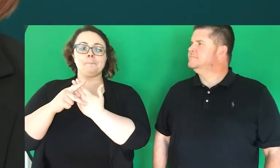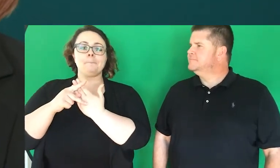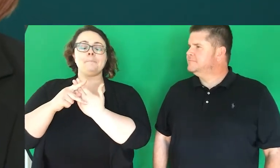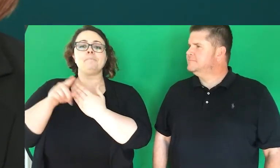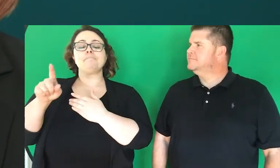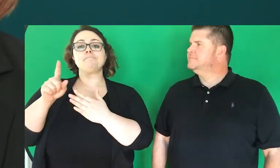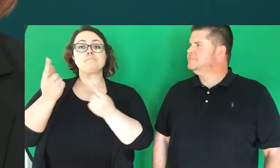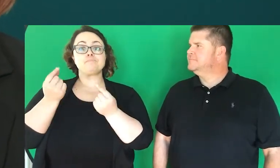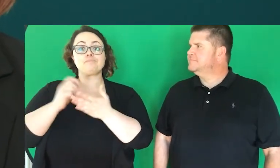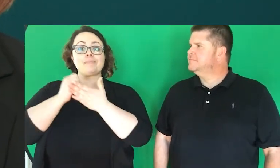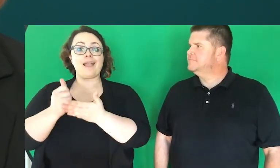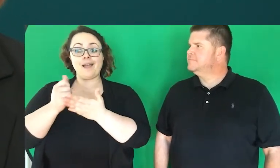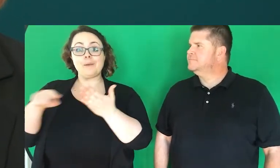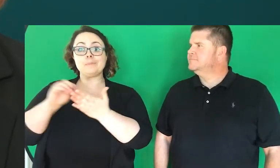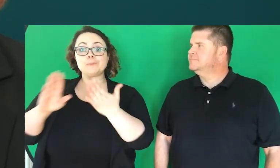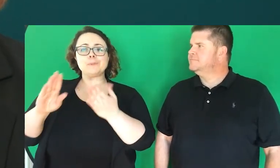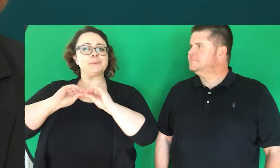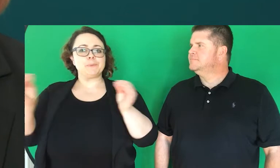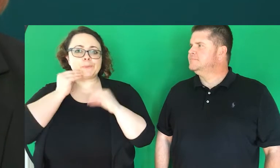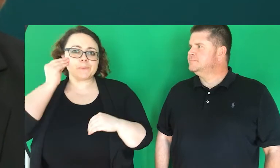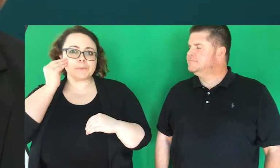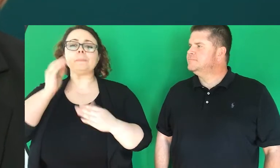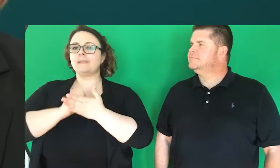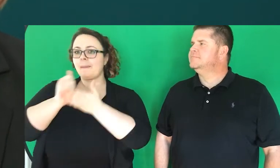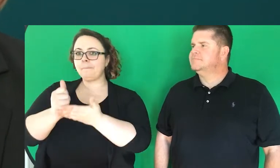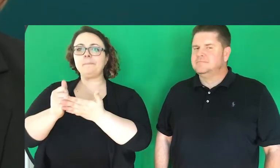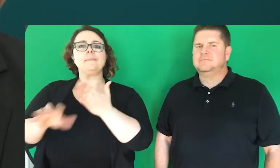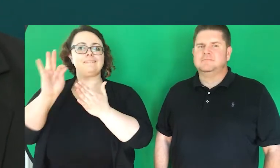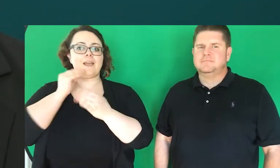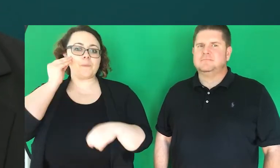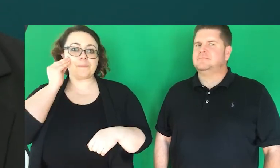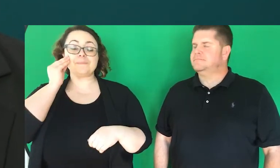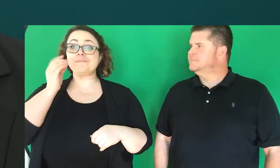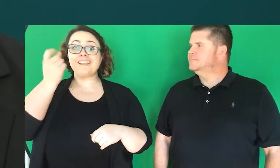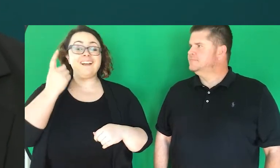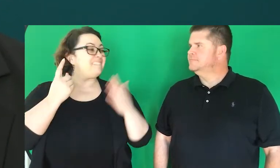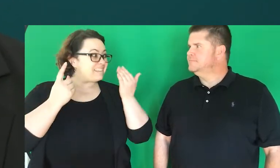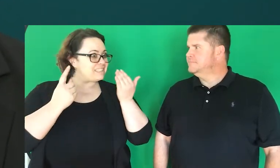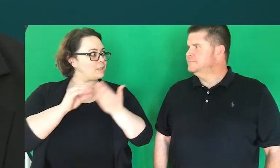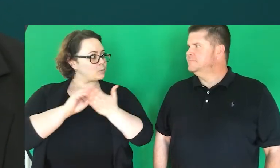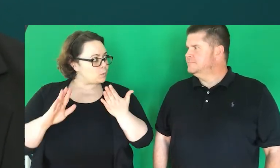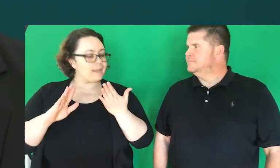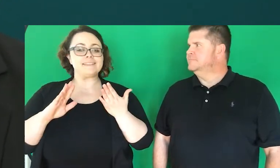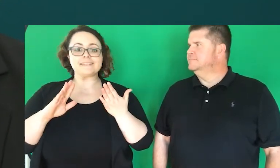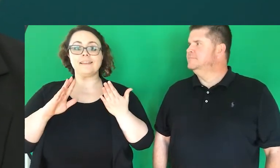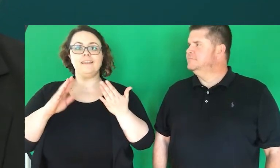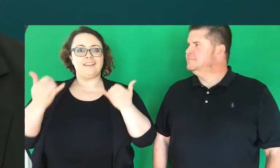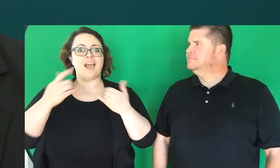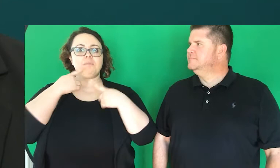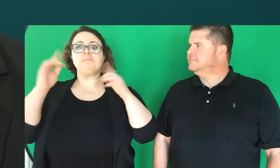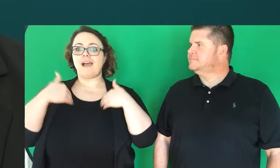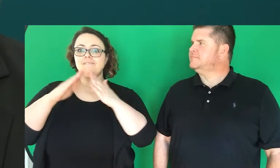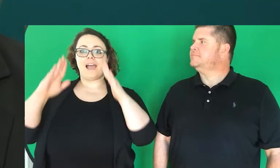about helping homeless students. And currently 15 students are